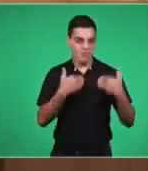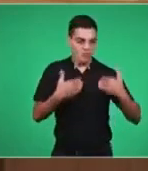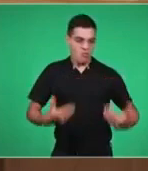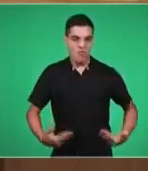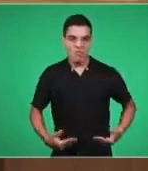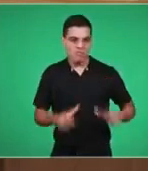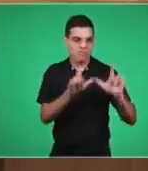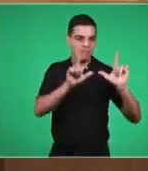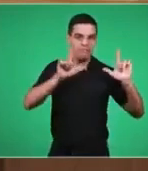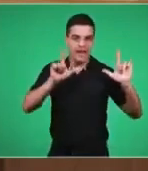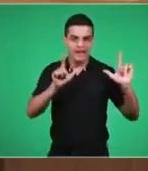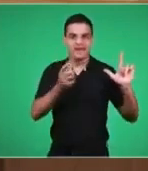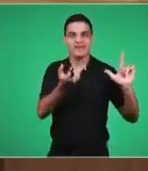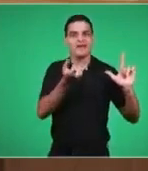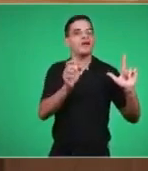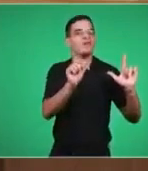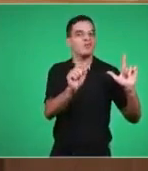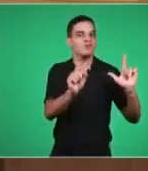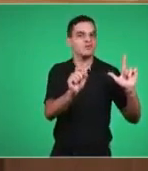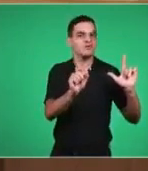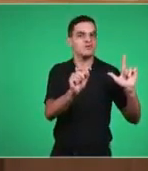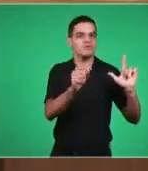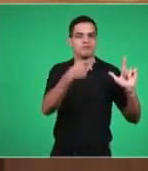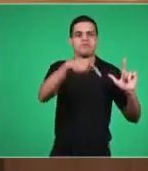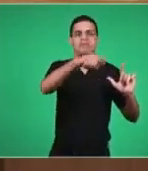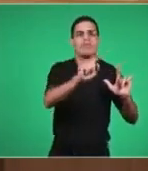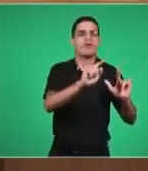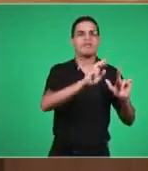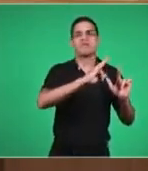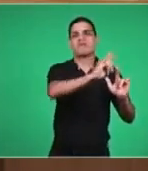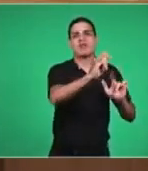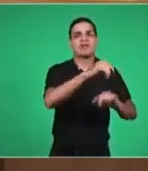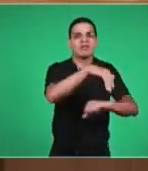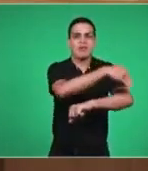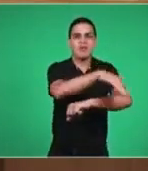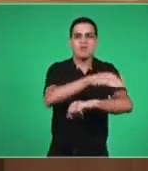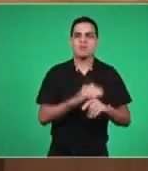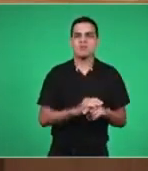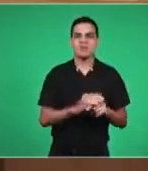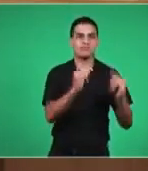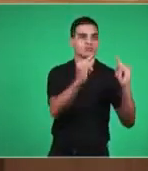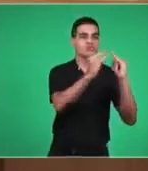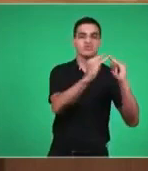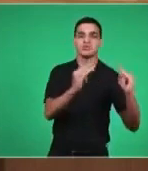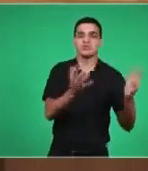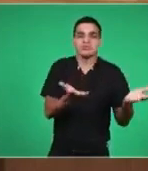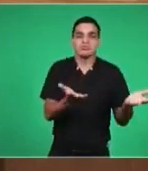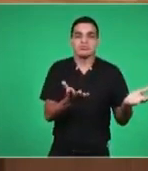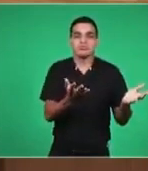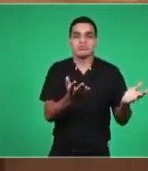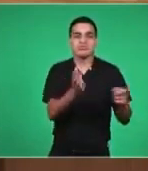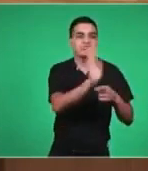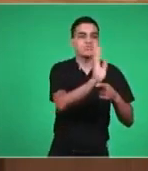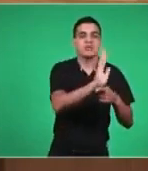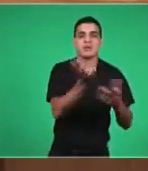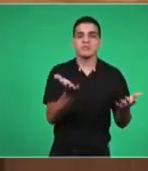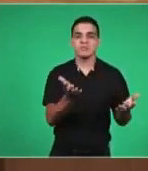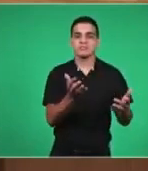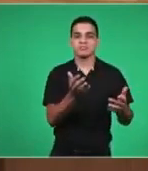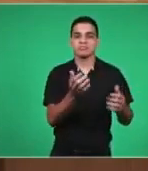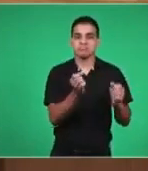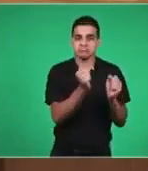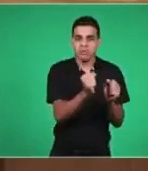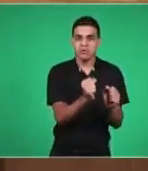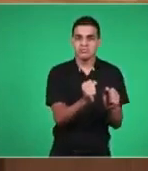Whatever's in the flesh, if you want to keep showing off flesh, go to the beach. Go anywhere else. Go to the movie